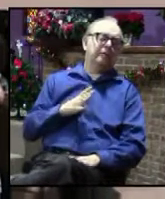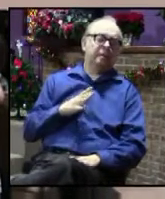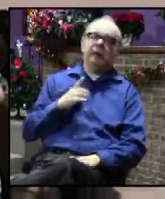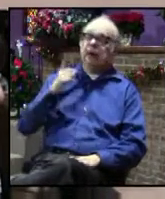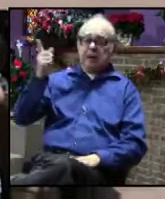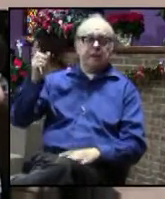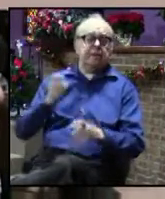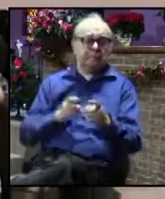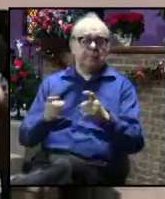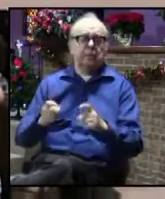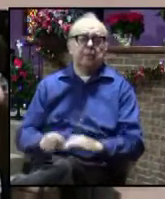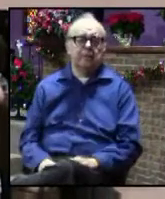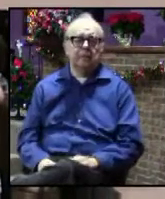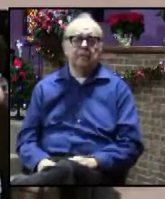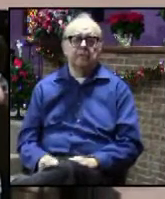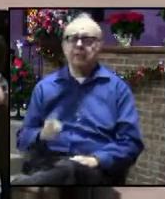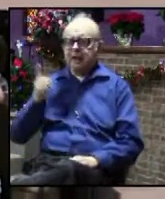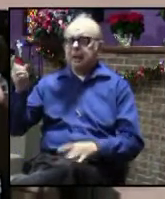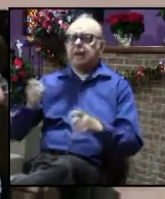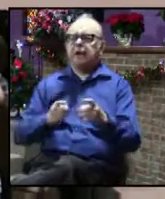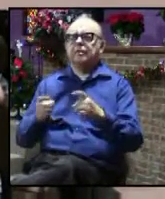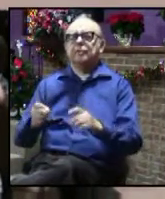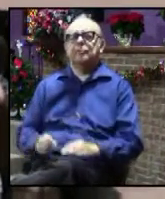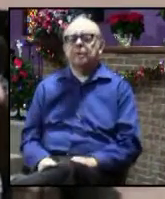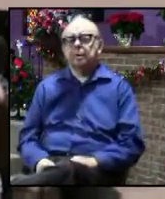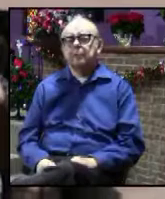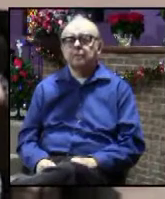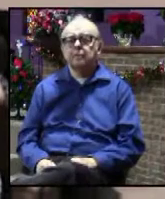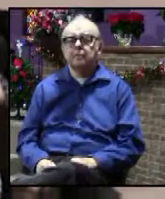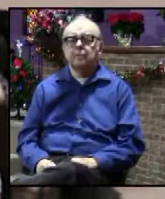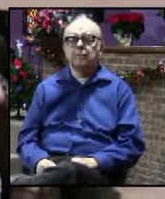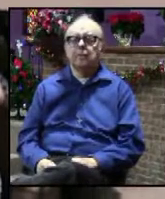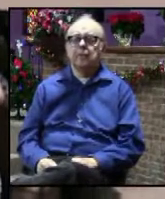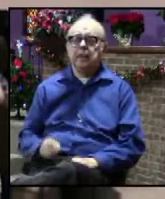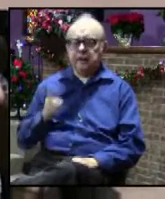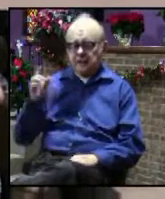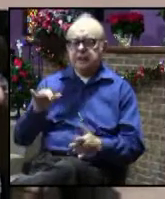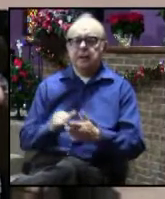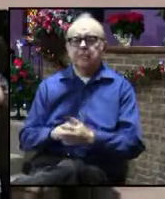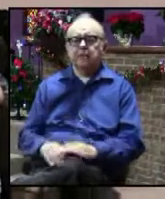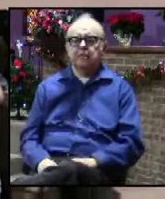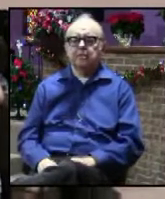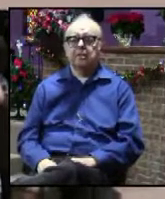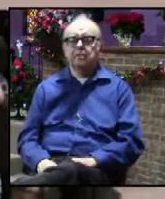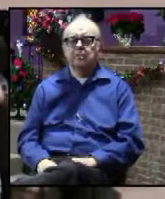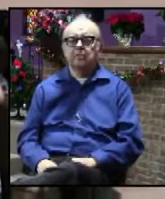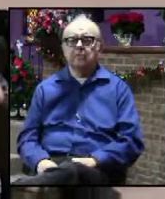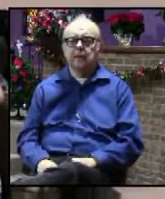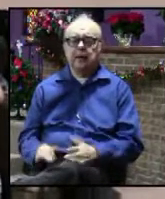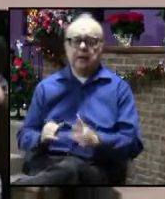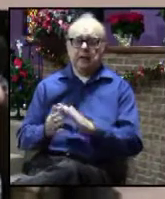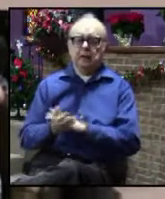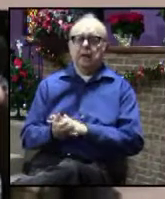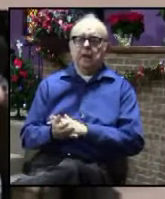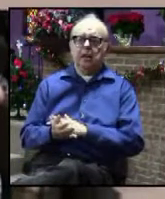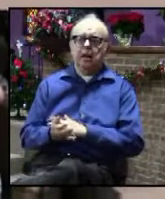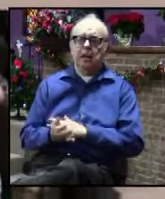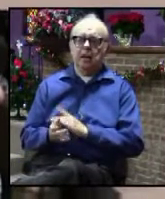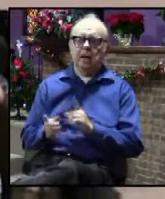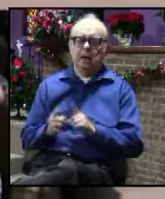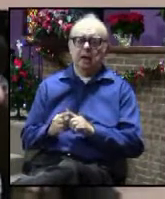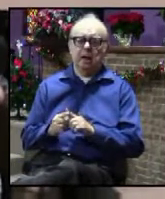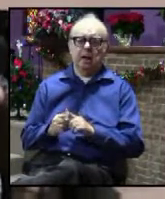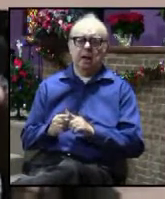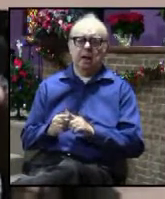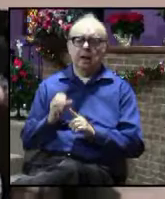it. He's got it. And He does. This morning, as Diana